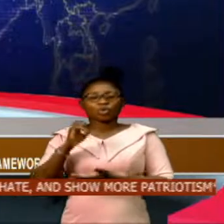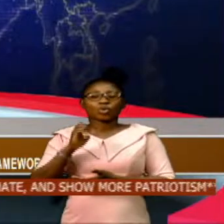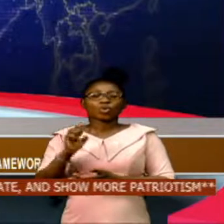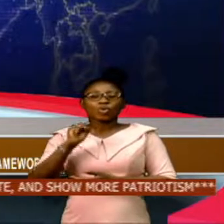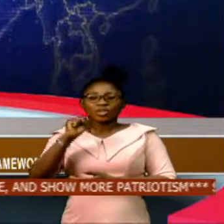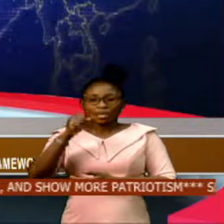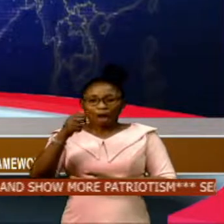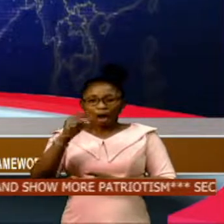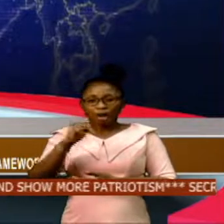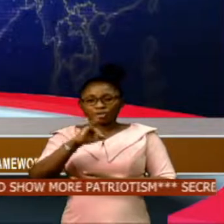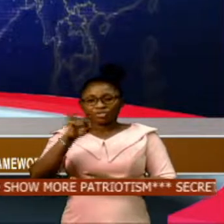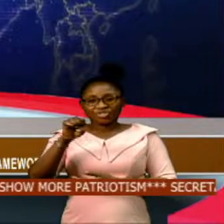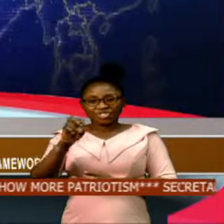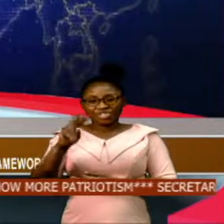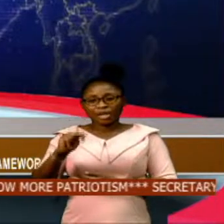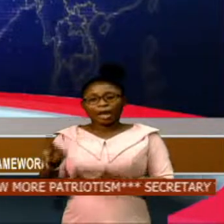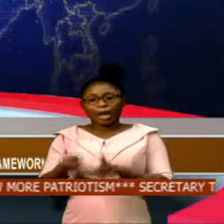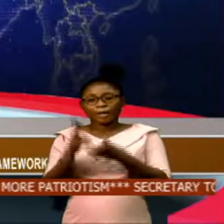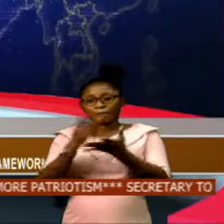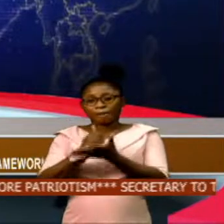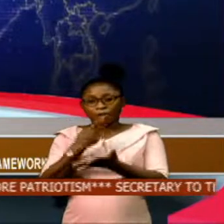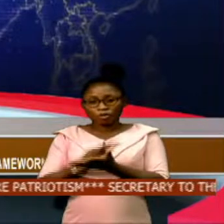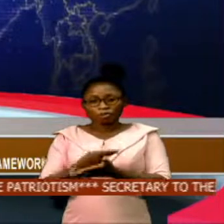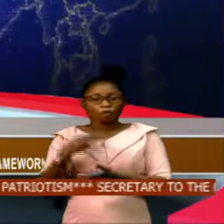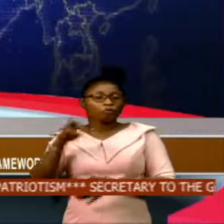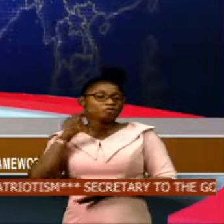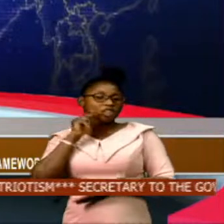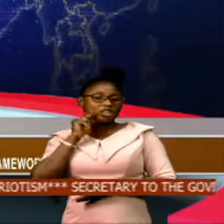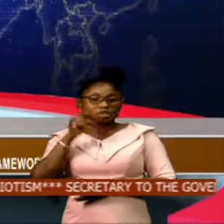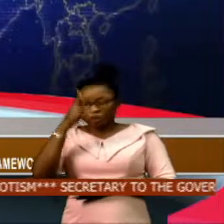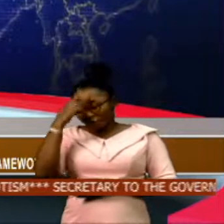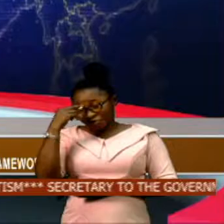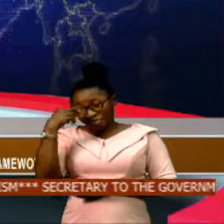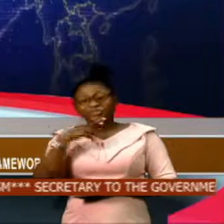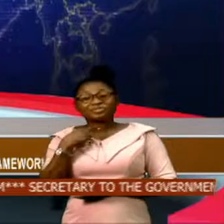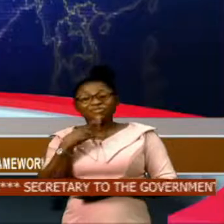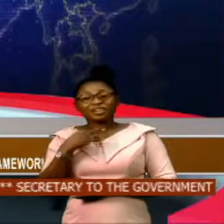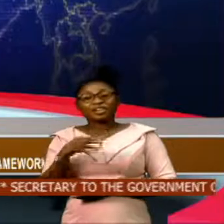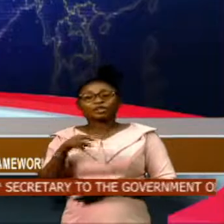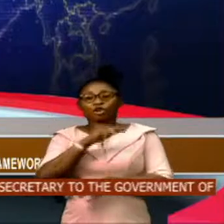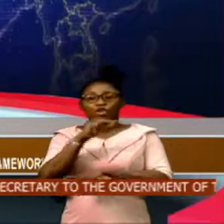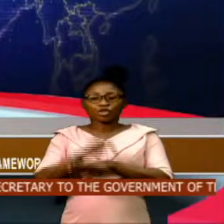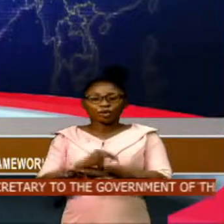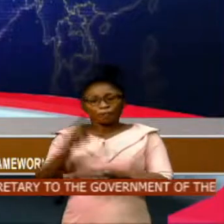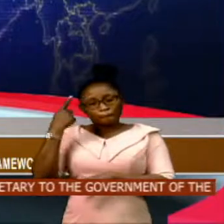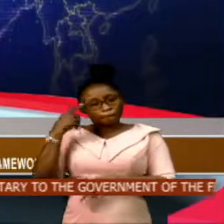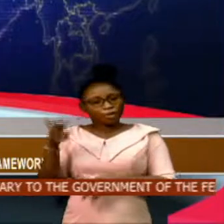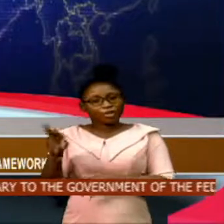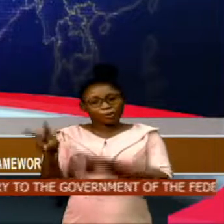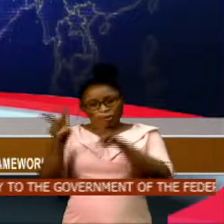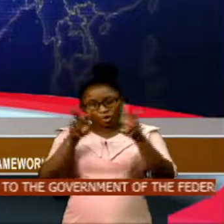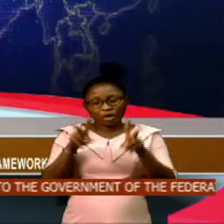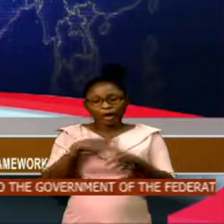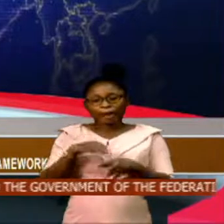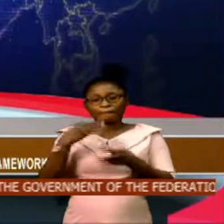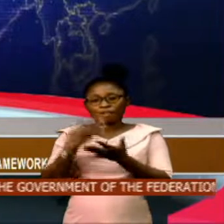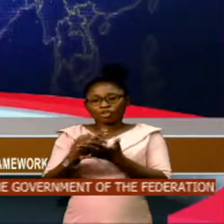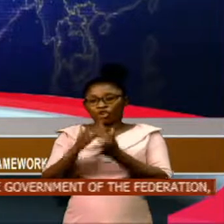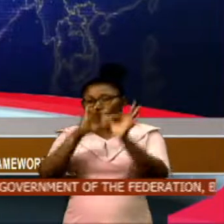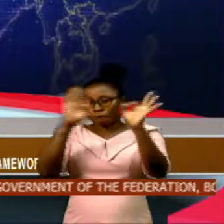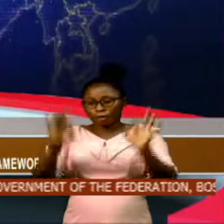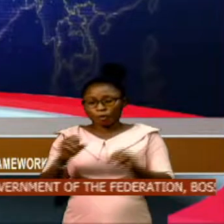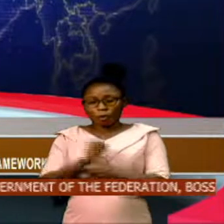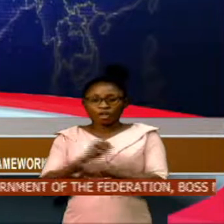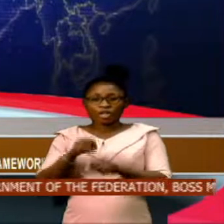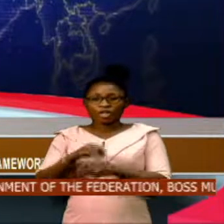Sanjay Srivastava, as the validation of Nigeria's REDD+ National Forest Monitoring Systems and Financial Frameworks here